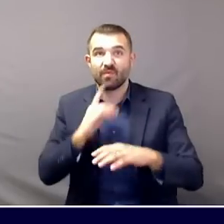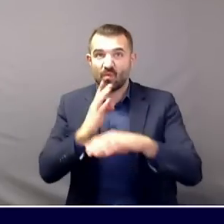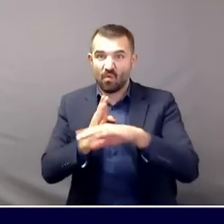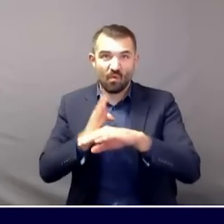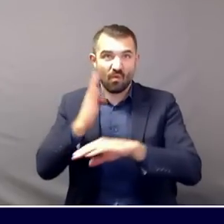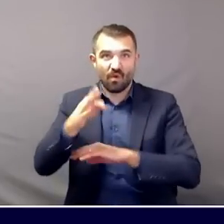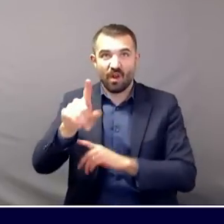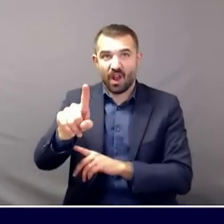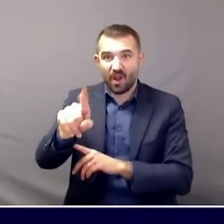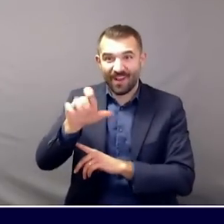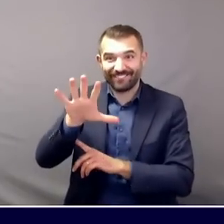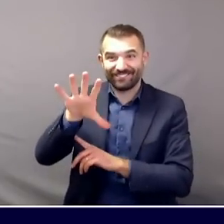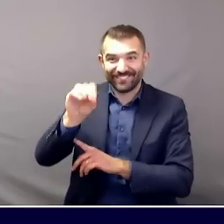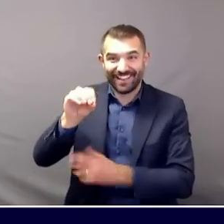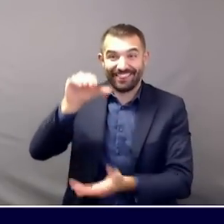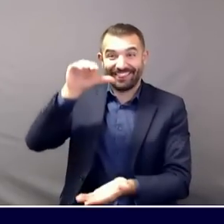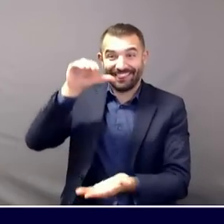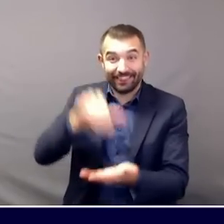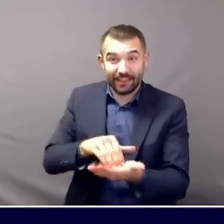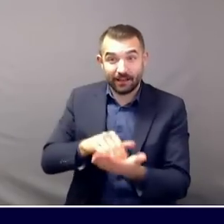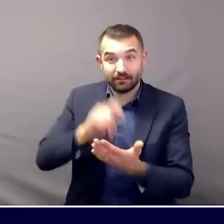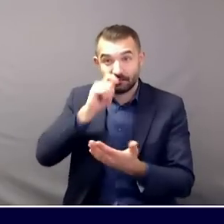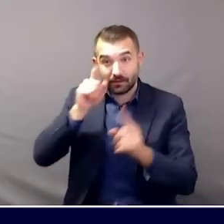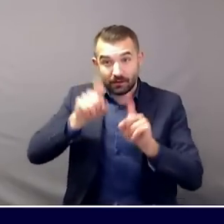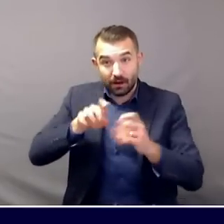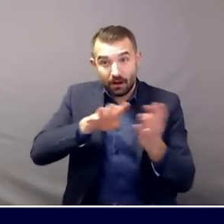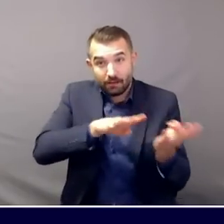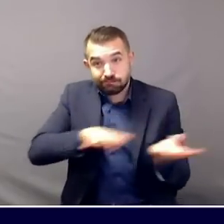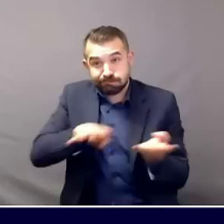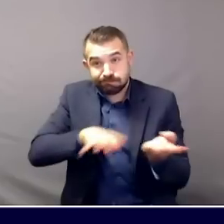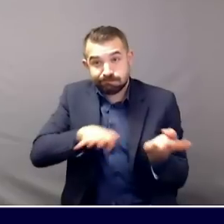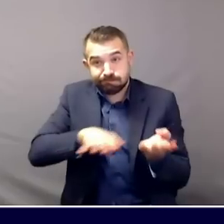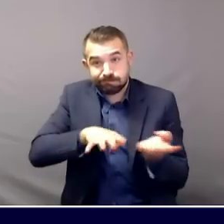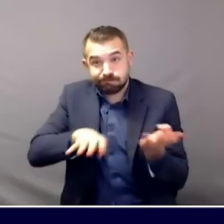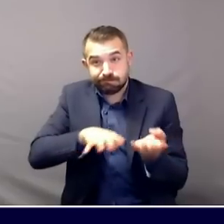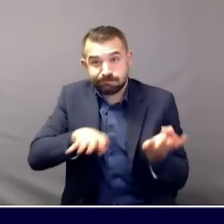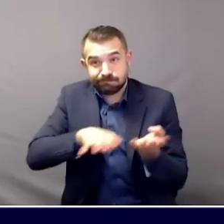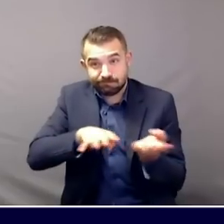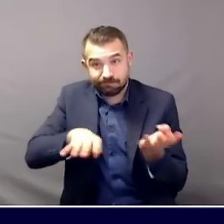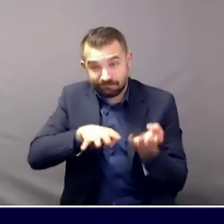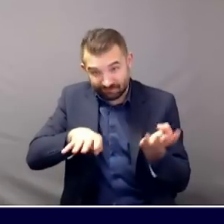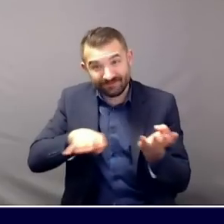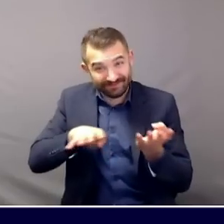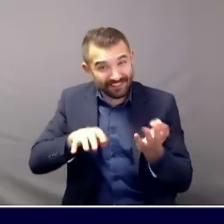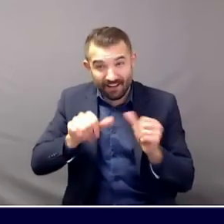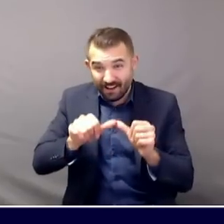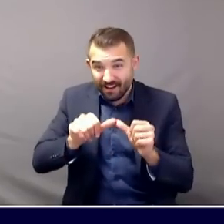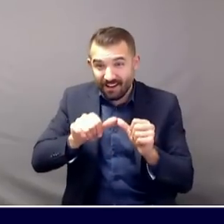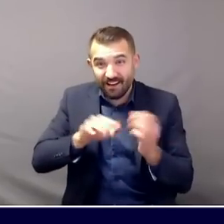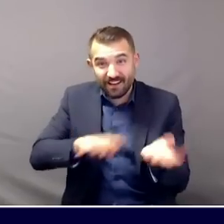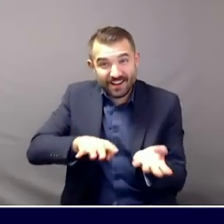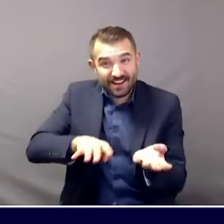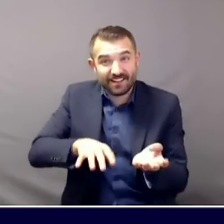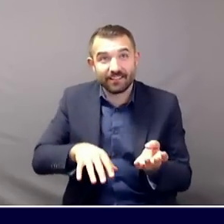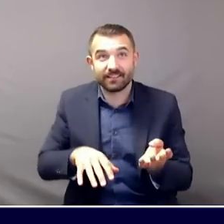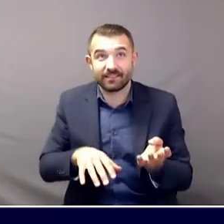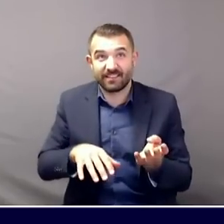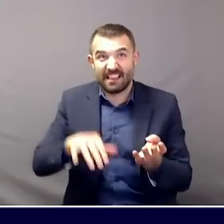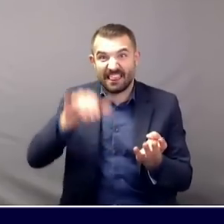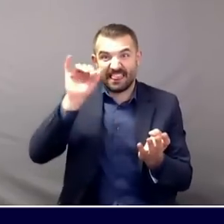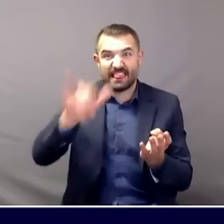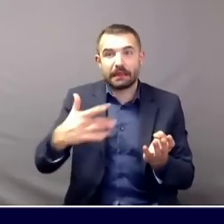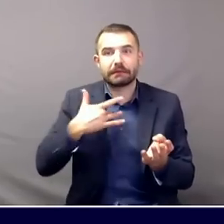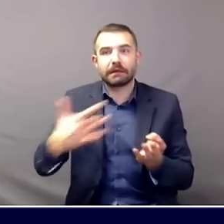of those tests. To put that number in perspective, that's more tests than the entire laboratory does for